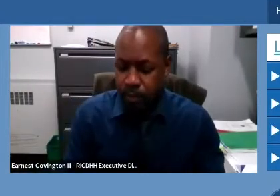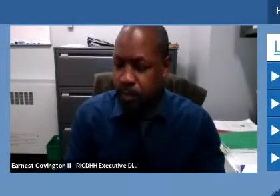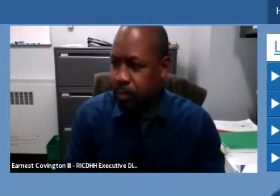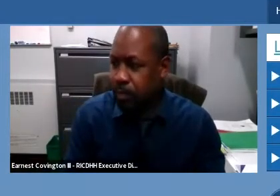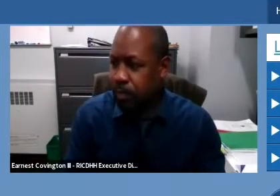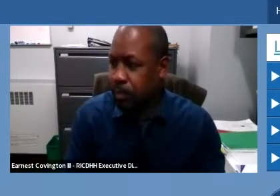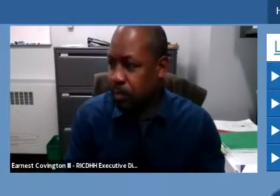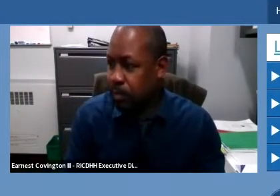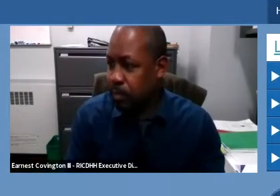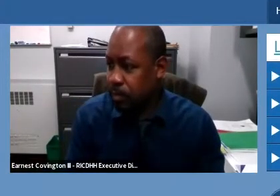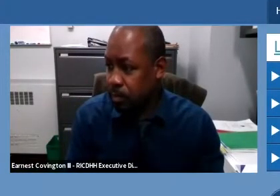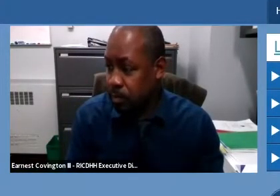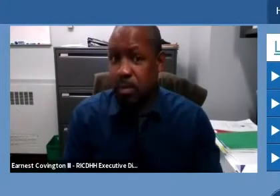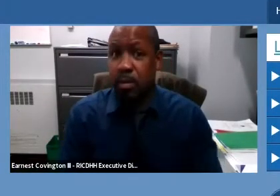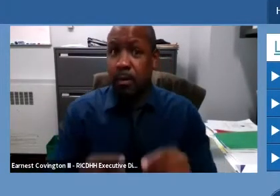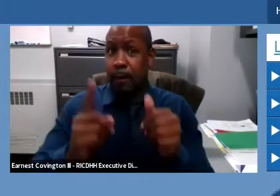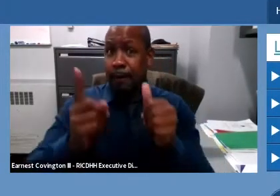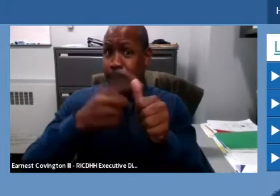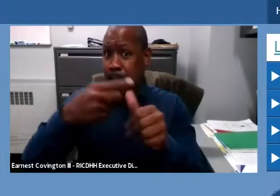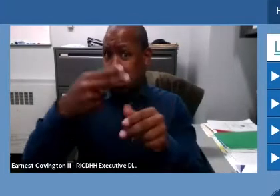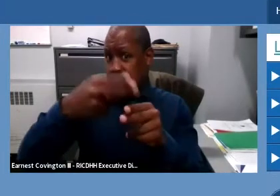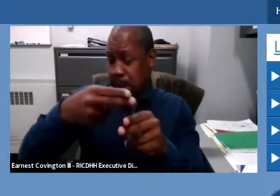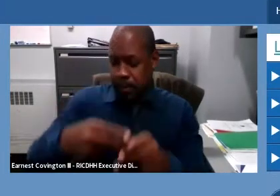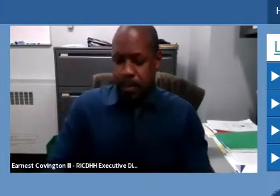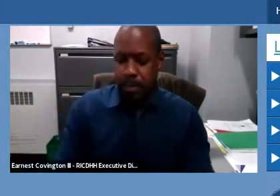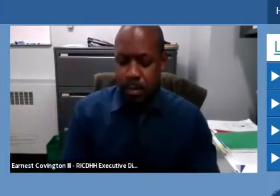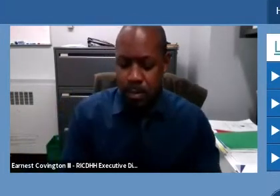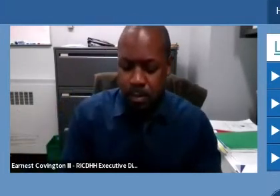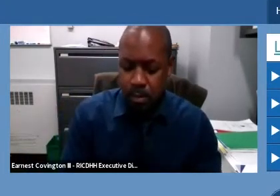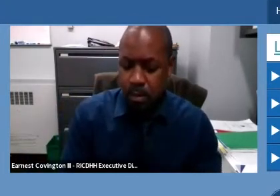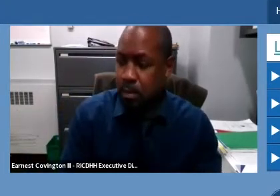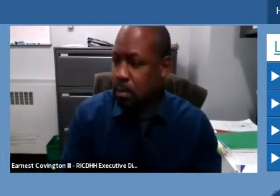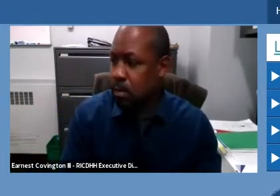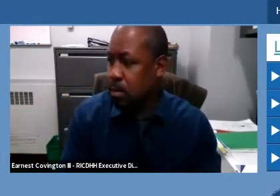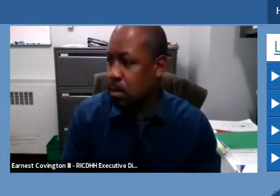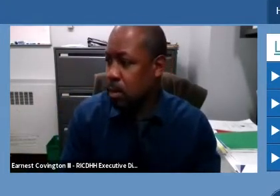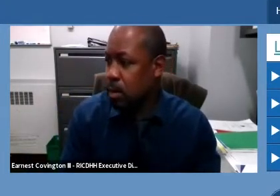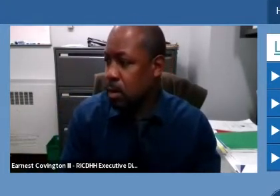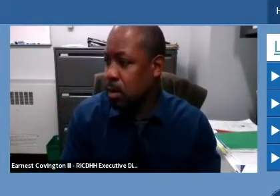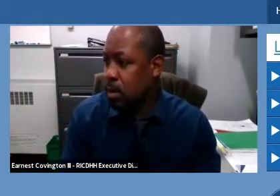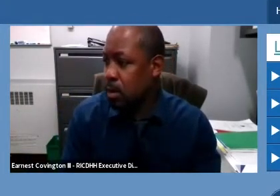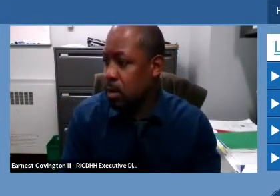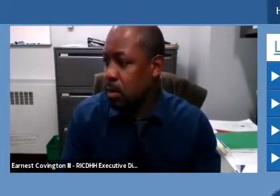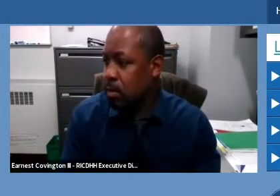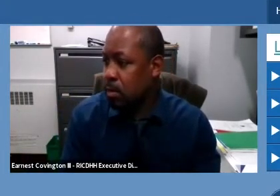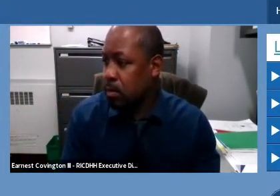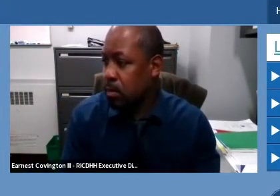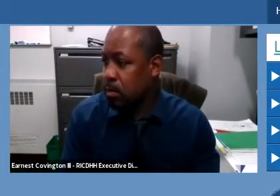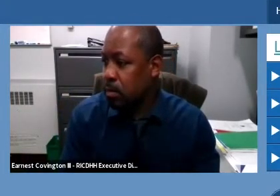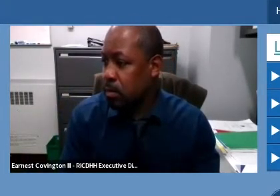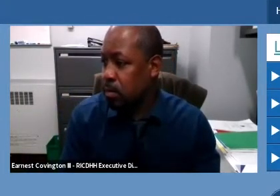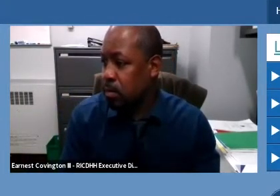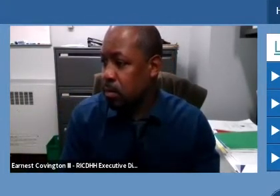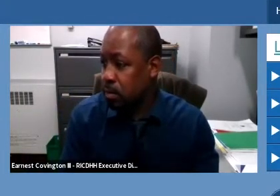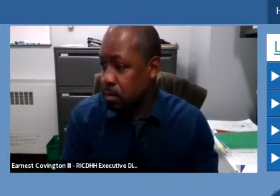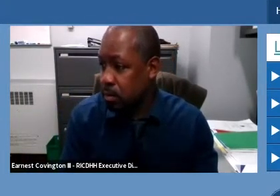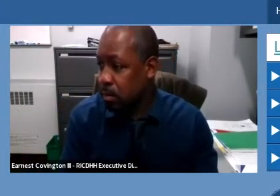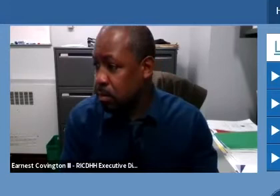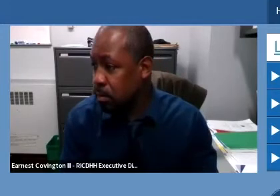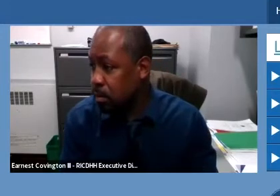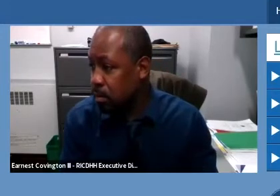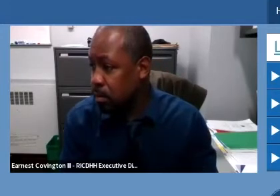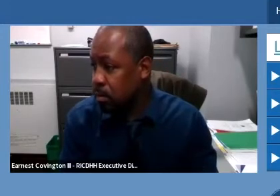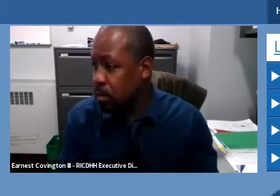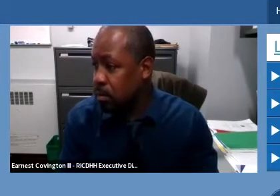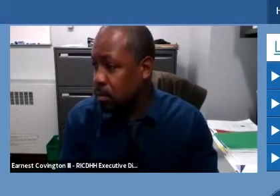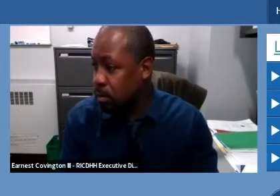here has given us permission to use her name. The last name first, Nelson,